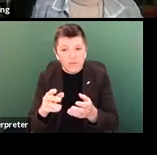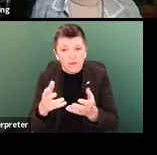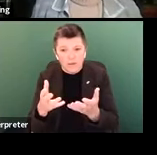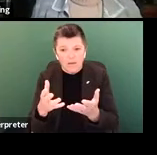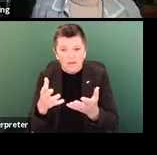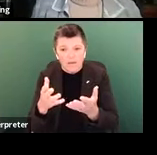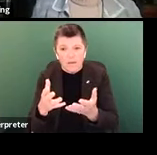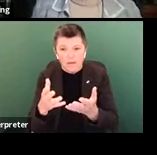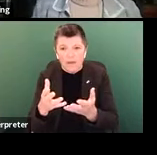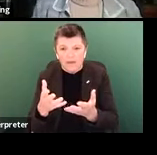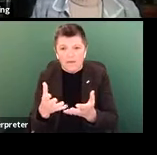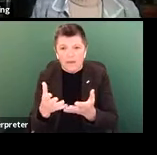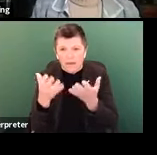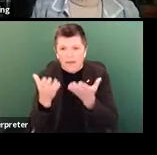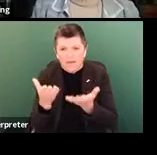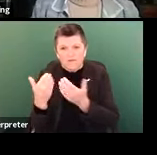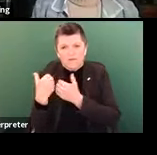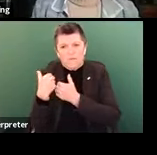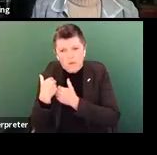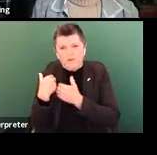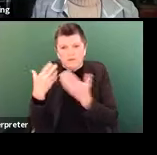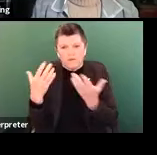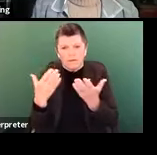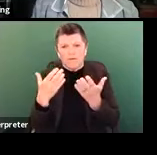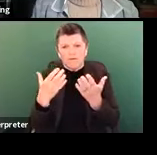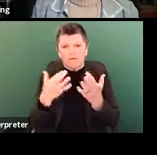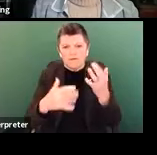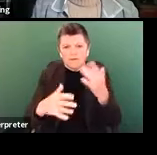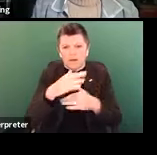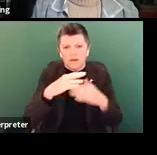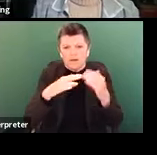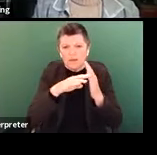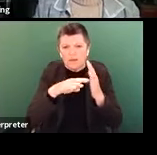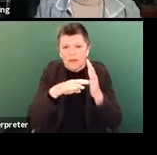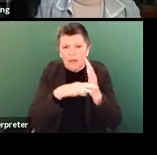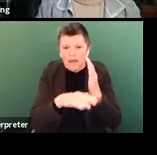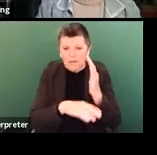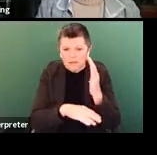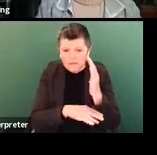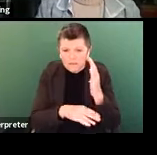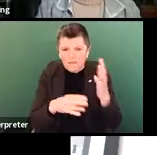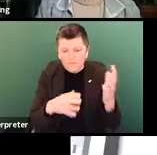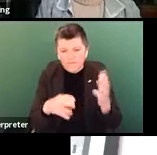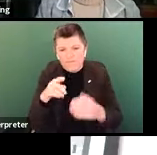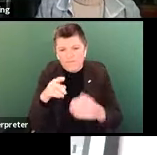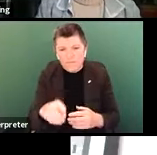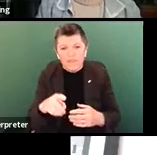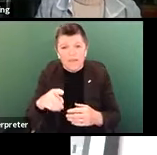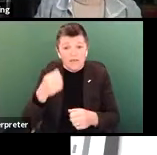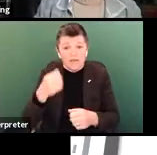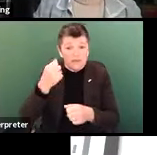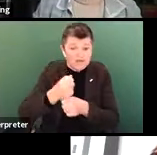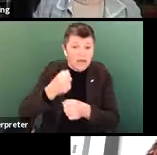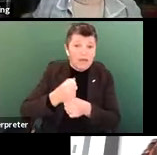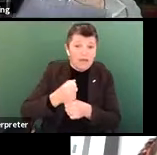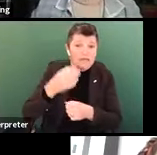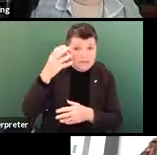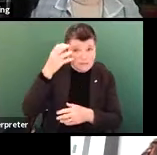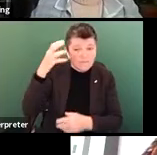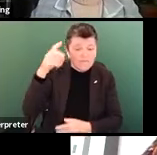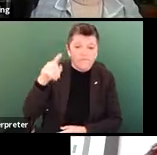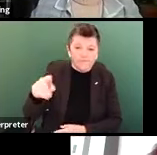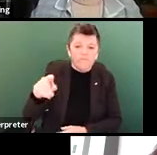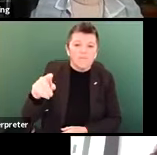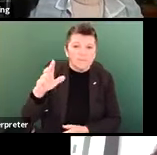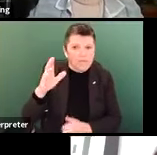the society, and yes, that's the state actually has a lot